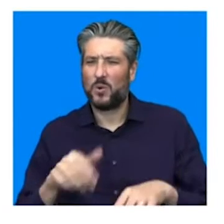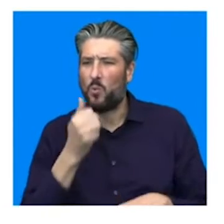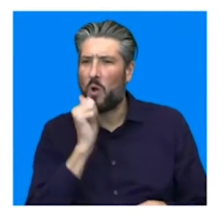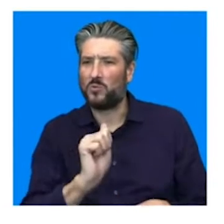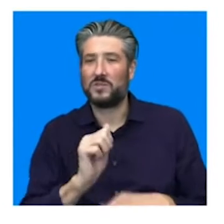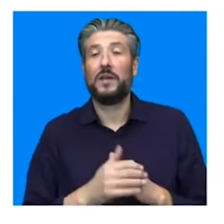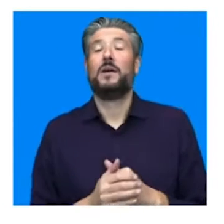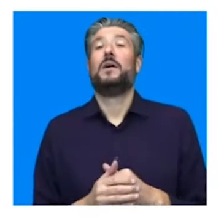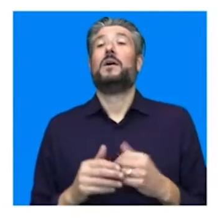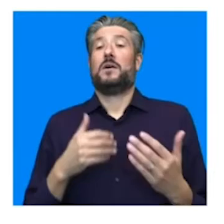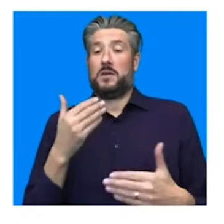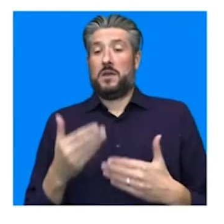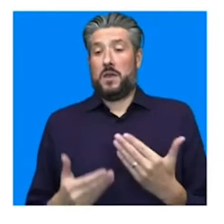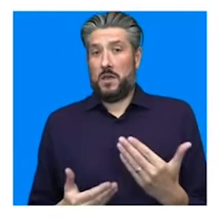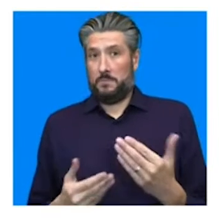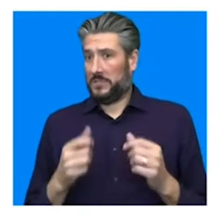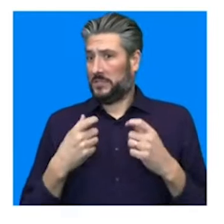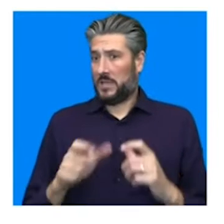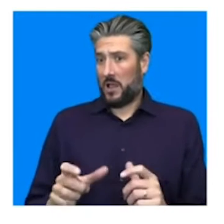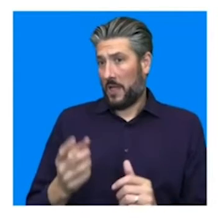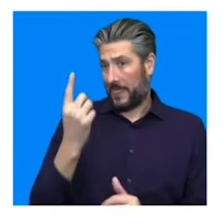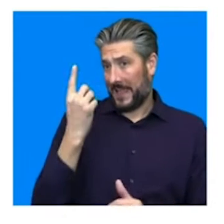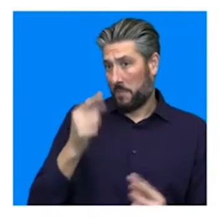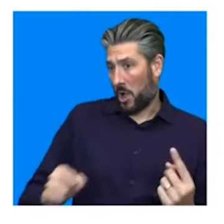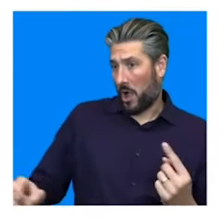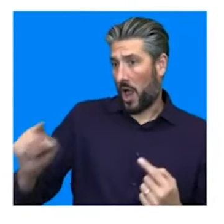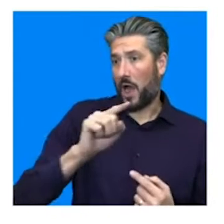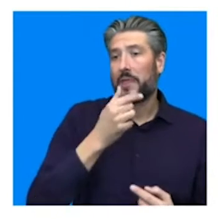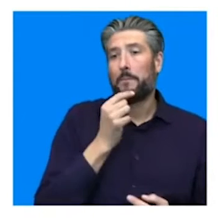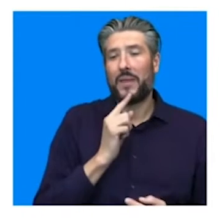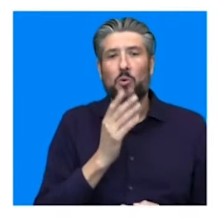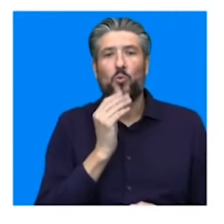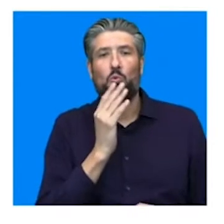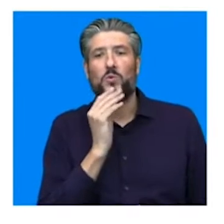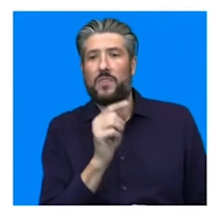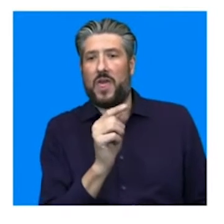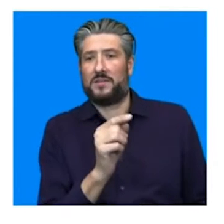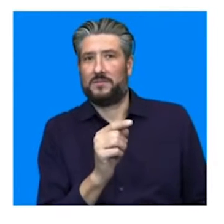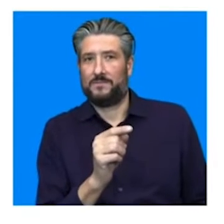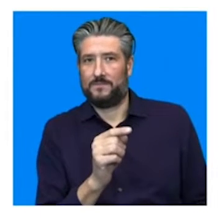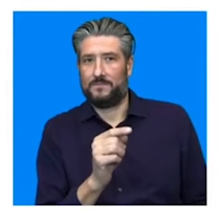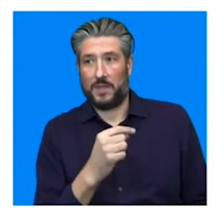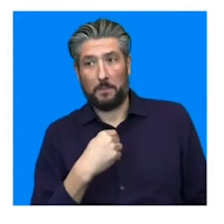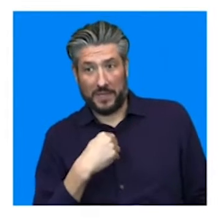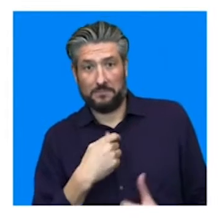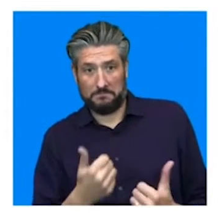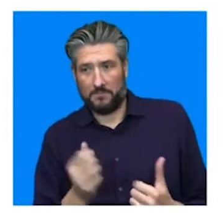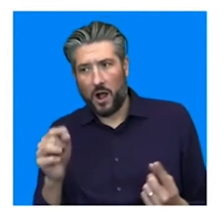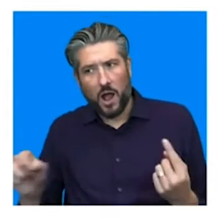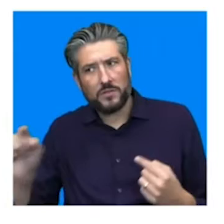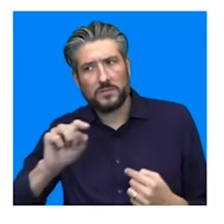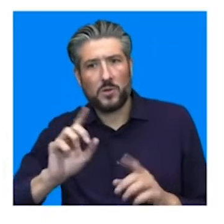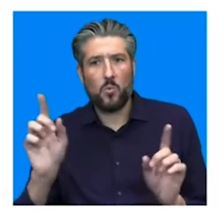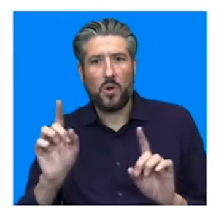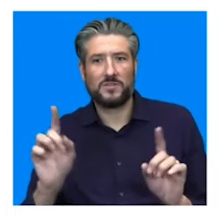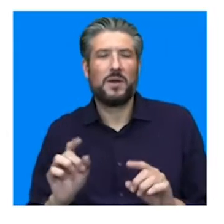no means covers the actual visionability of the users that you might be designing for. But you got to start somewhere, and generally that's